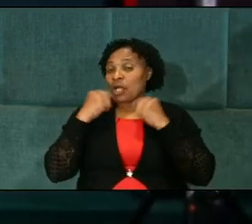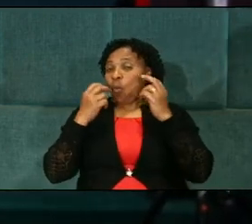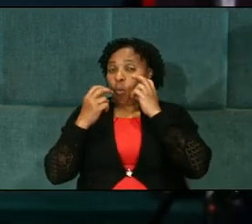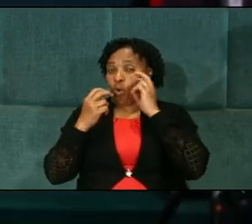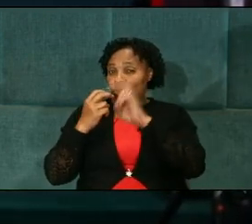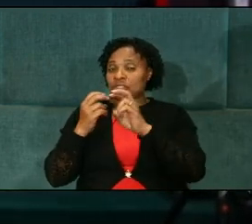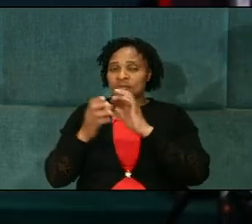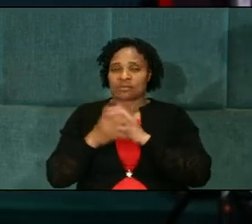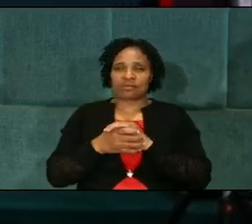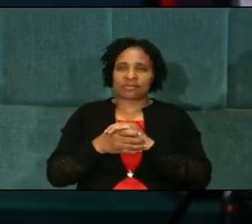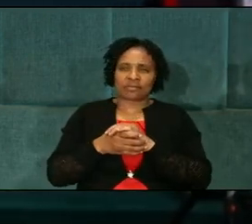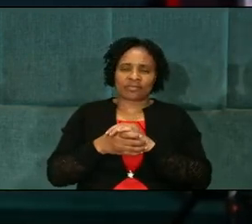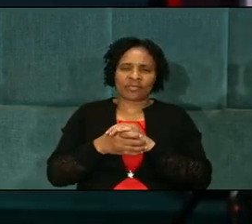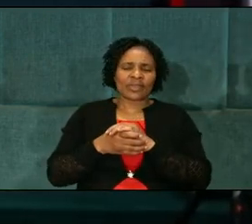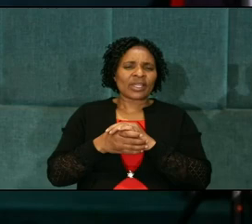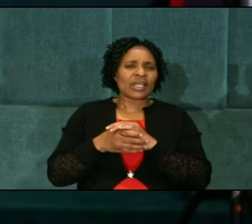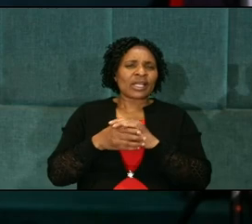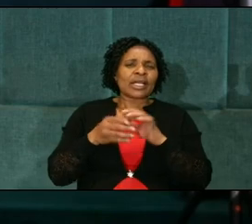watch me.